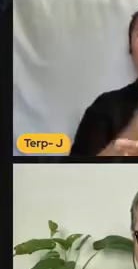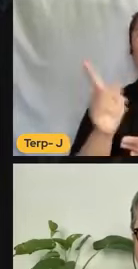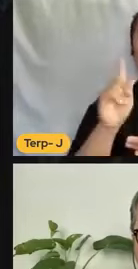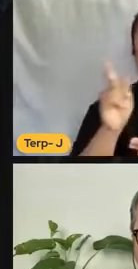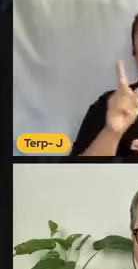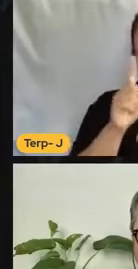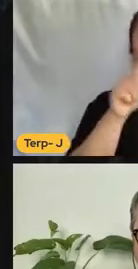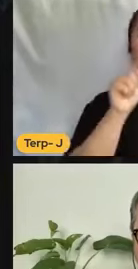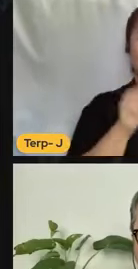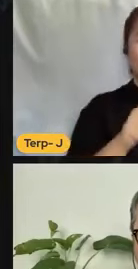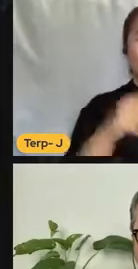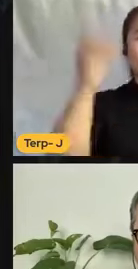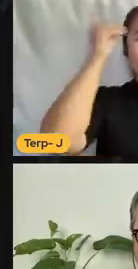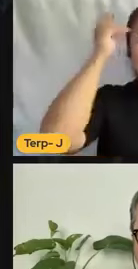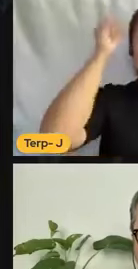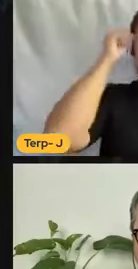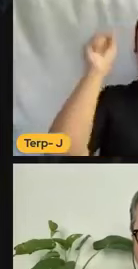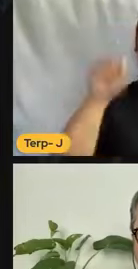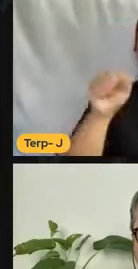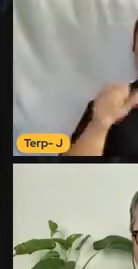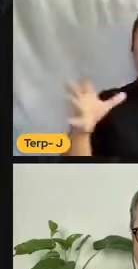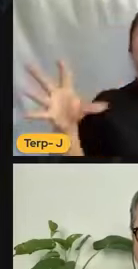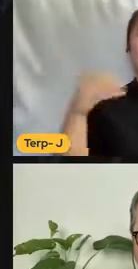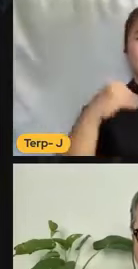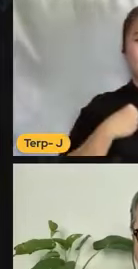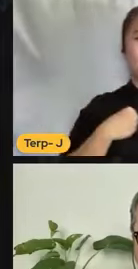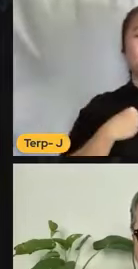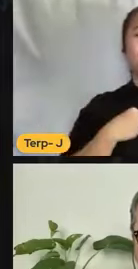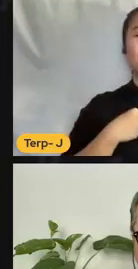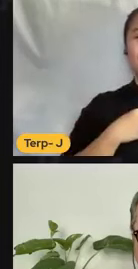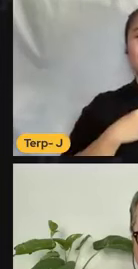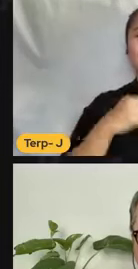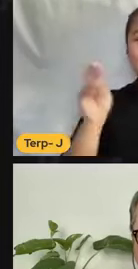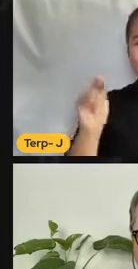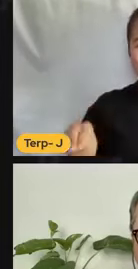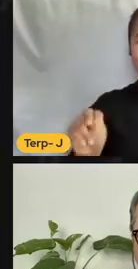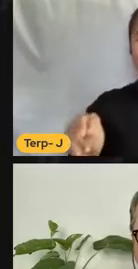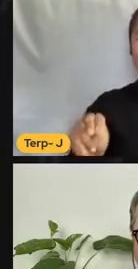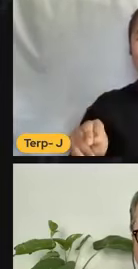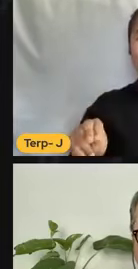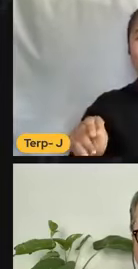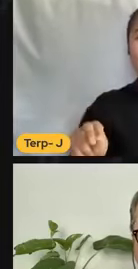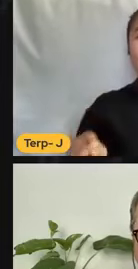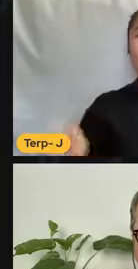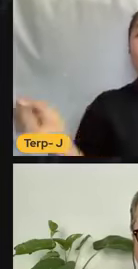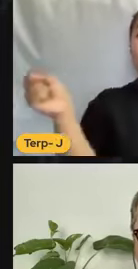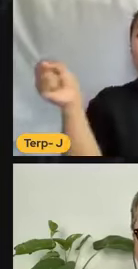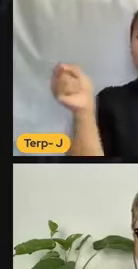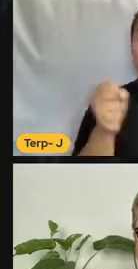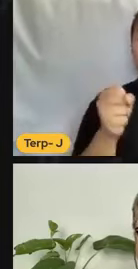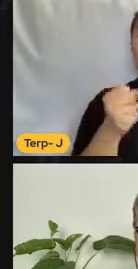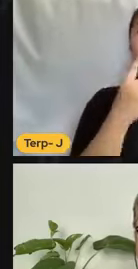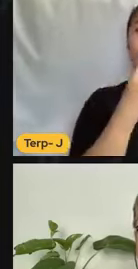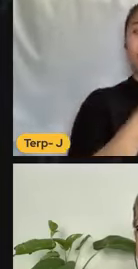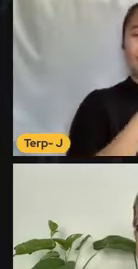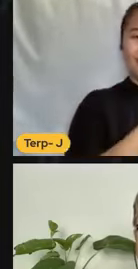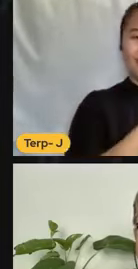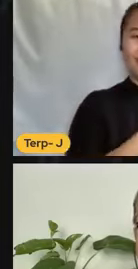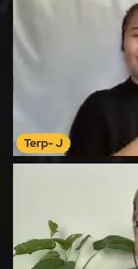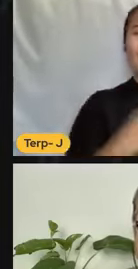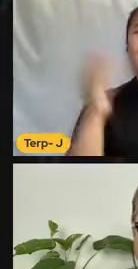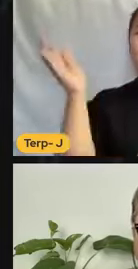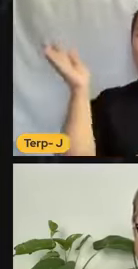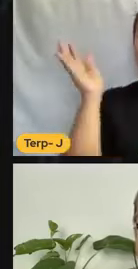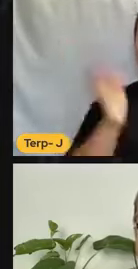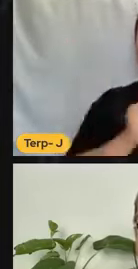yes, acceptance is the key talaga. So of course, the short lecture about the Down syndrome helped our viewers to